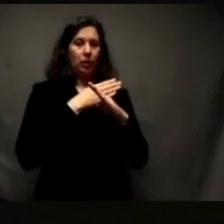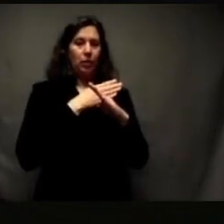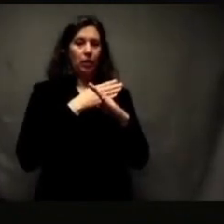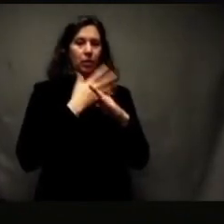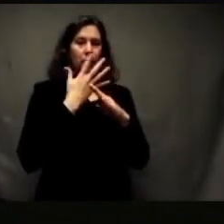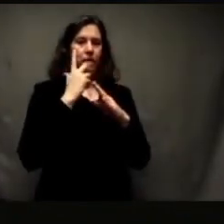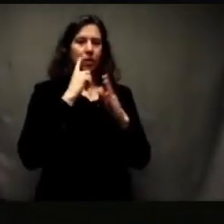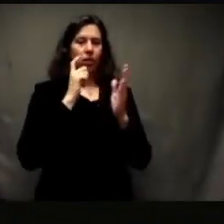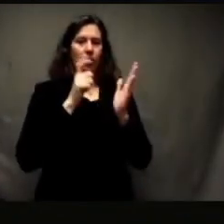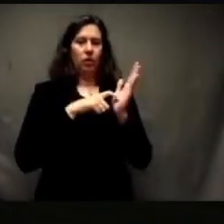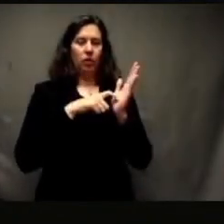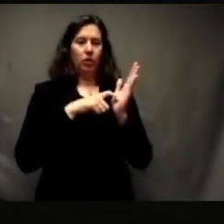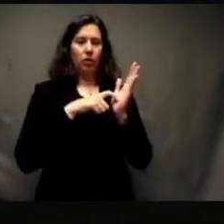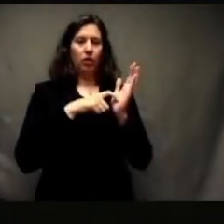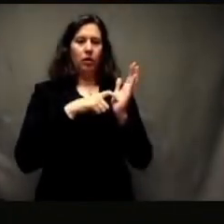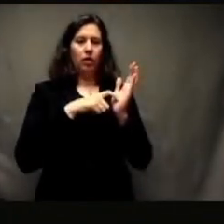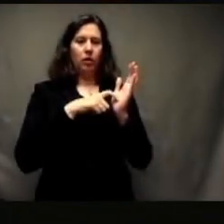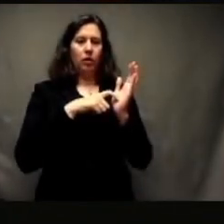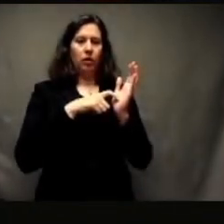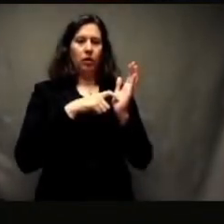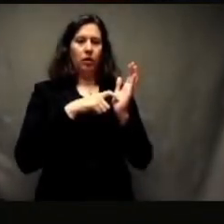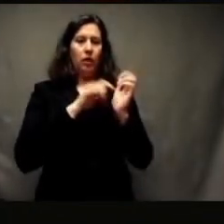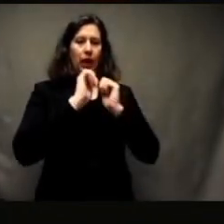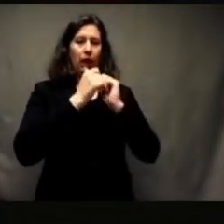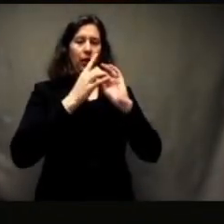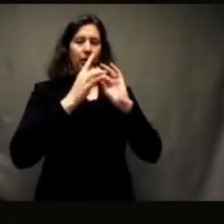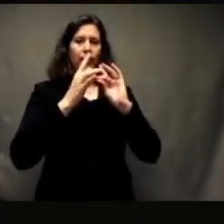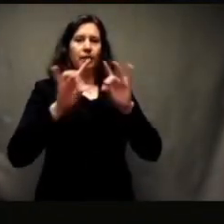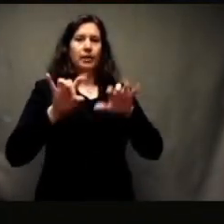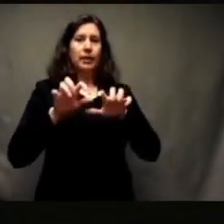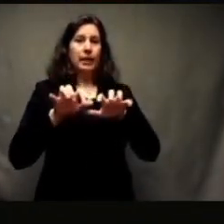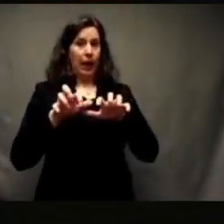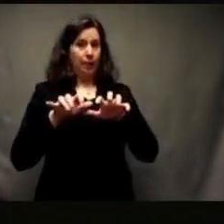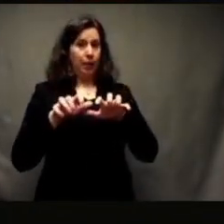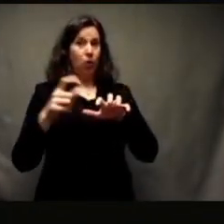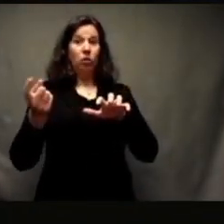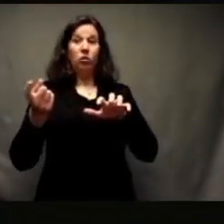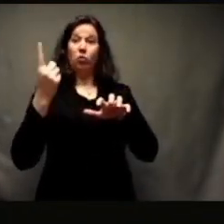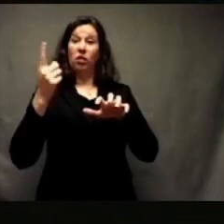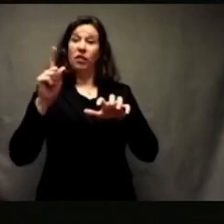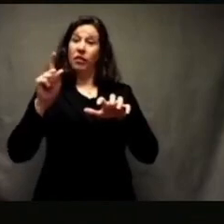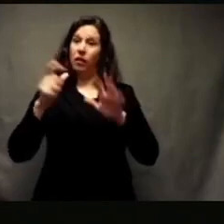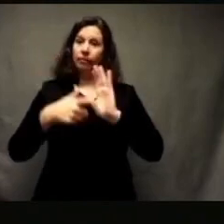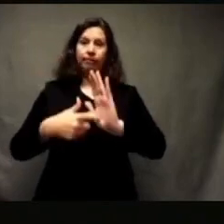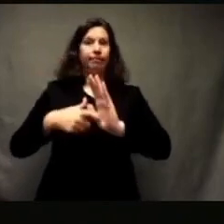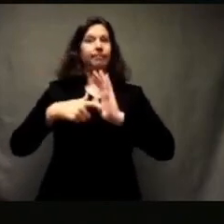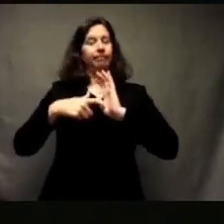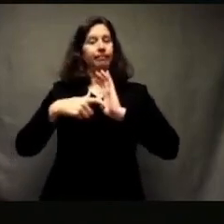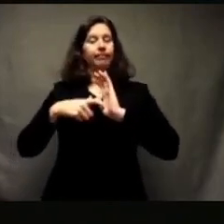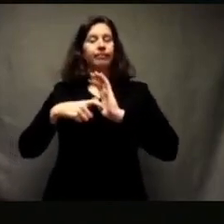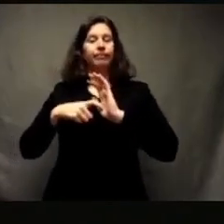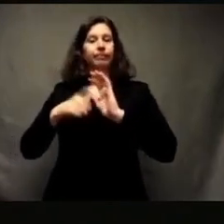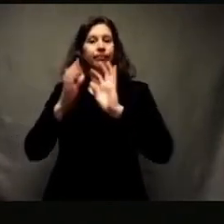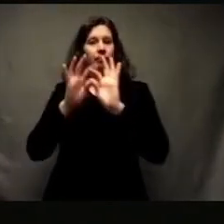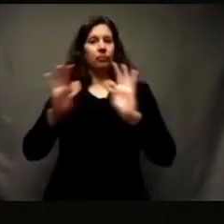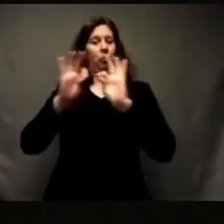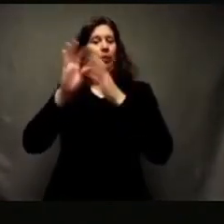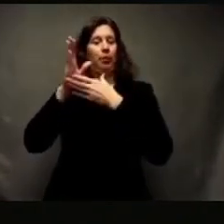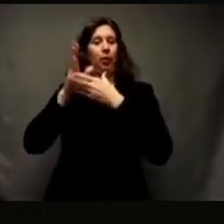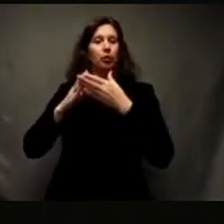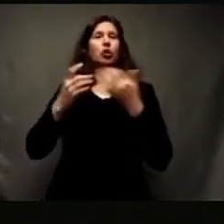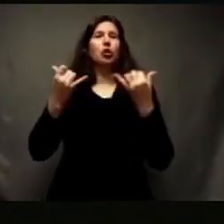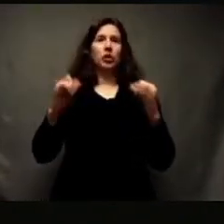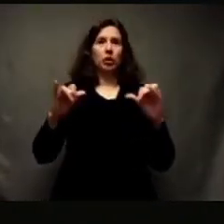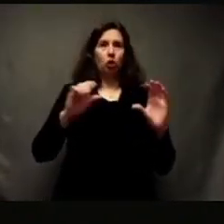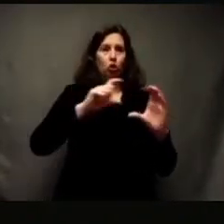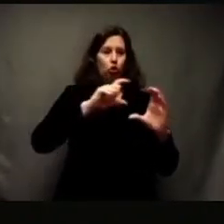noticing that how I said typing was one of the necessary keys. So for the most part, you're still dragging and dropping,